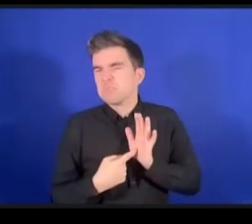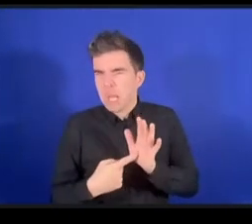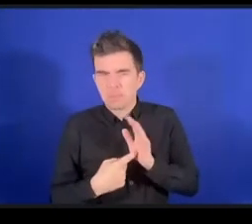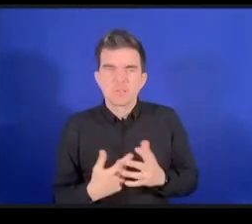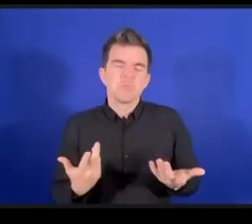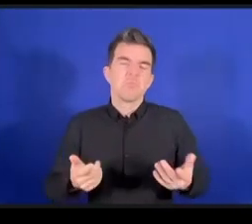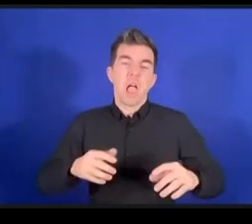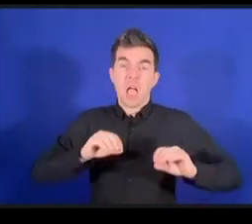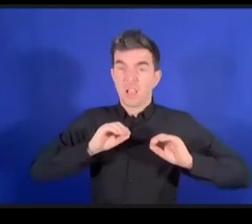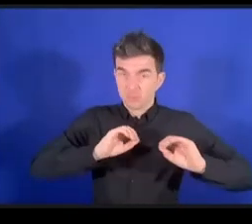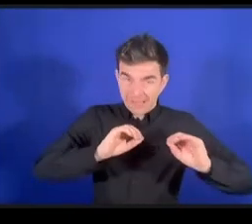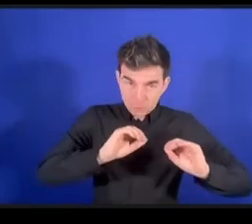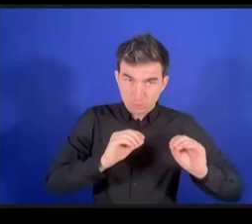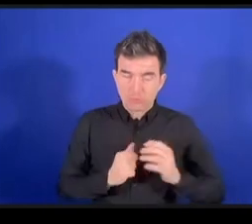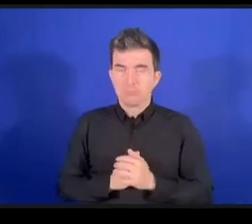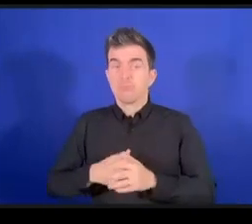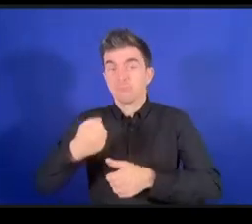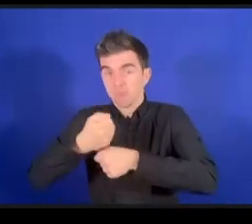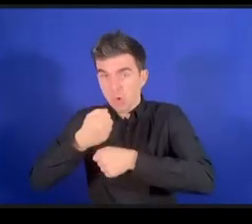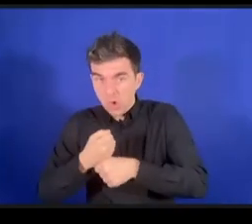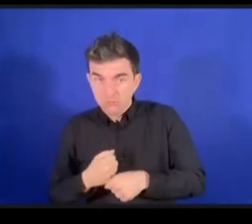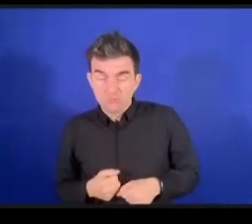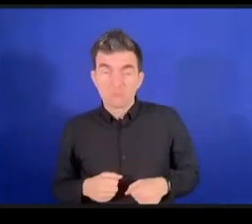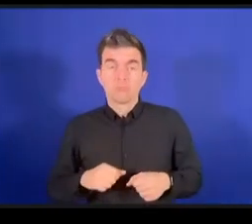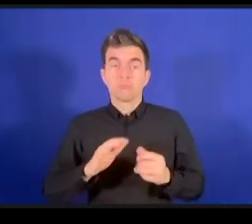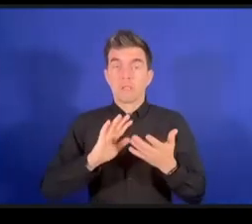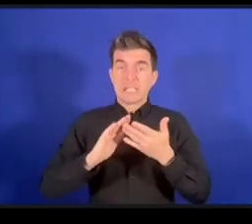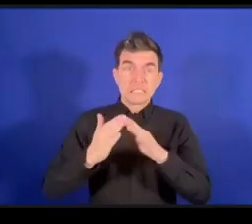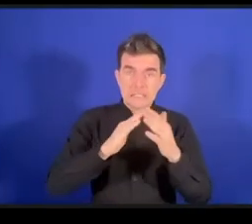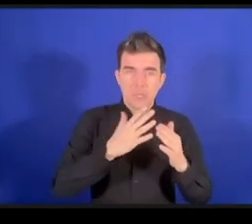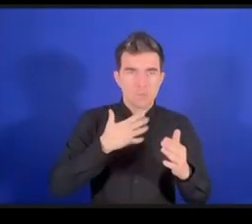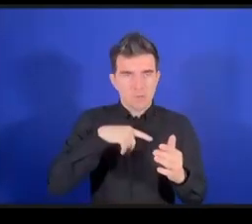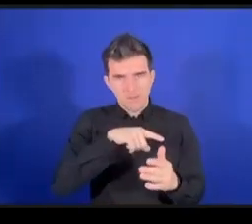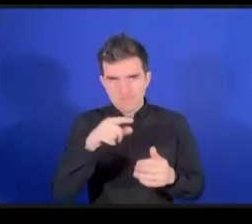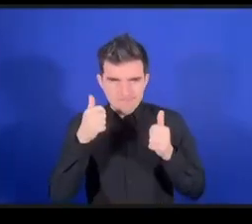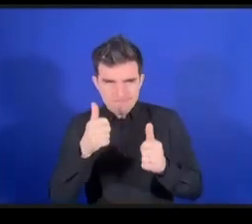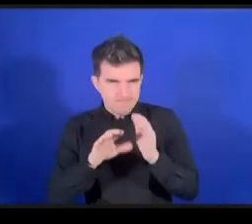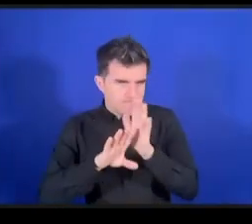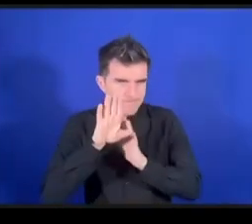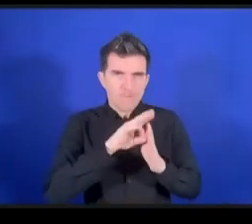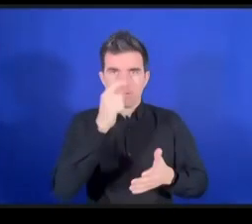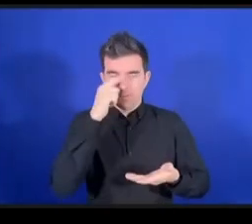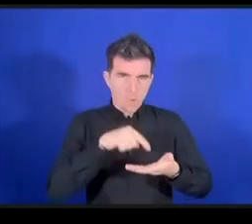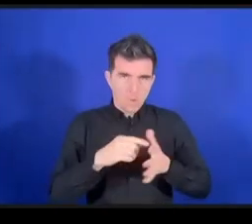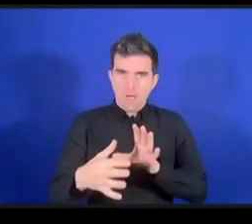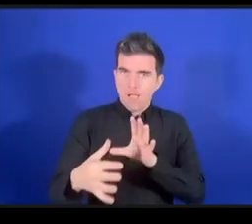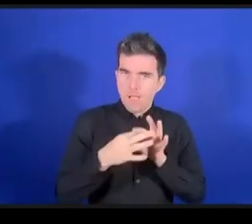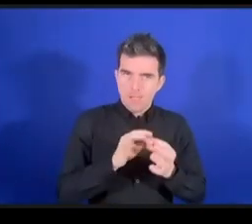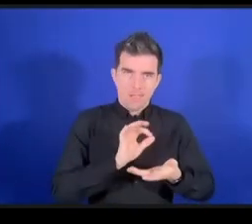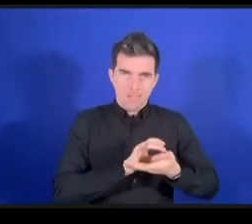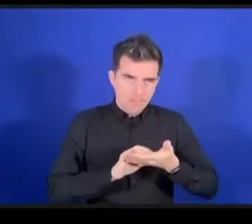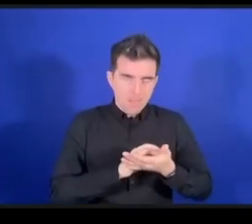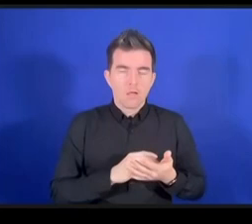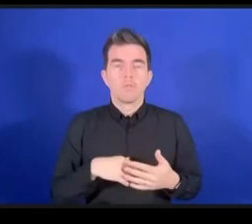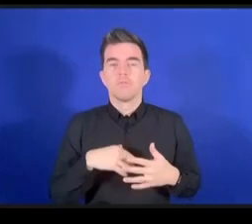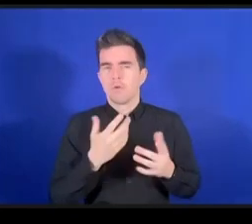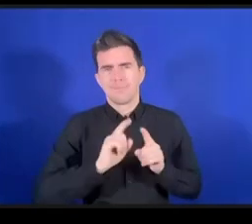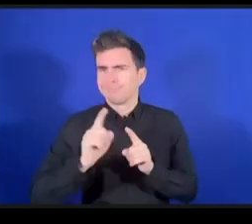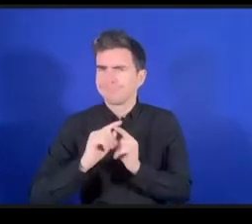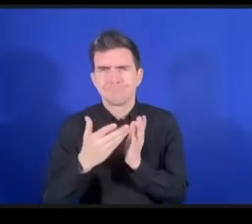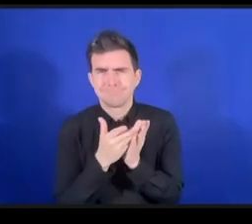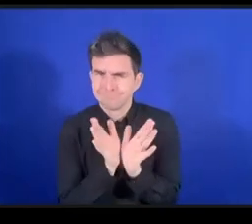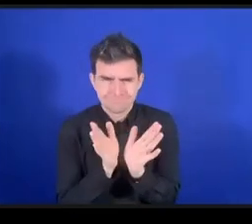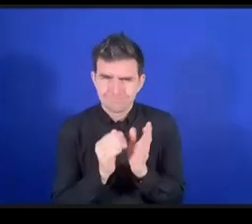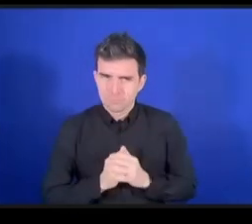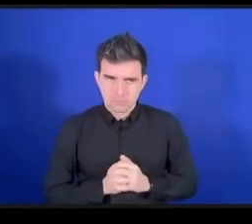cetera. So we do have these indicators out there. We do have SDGs that lay at the